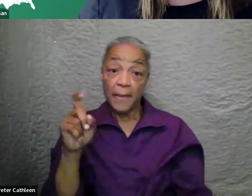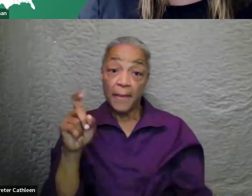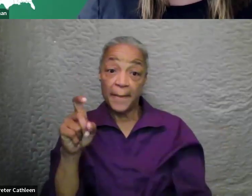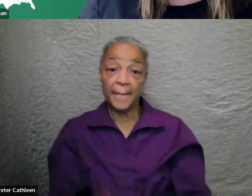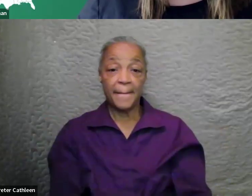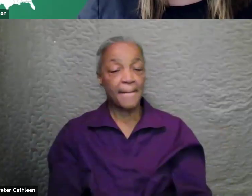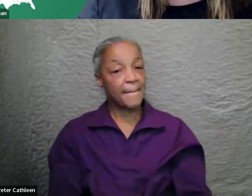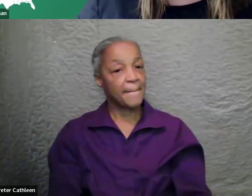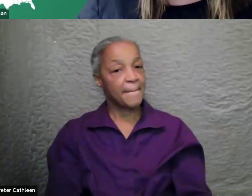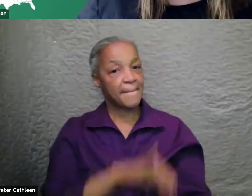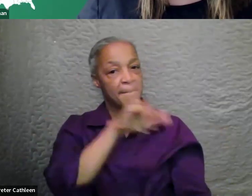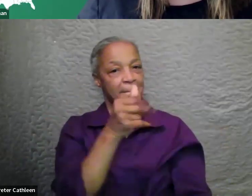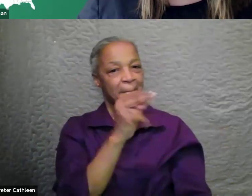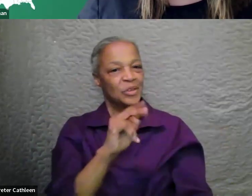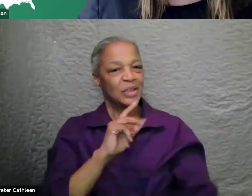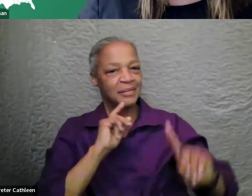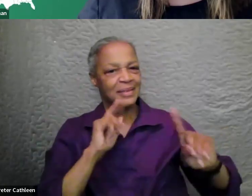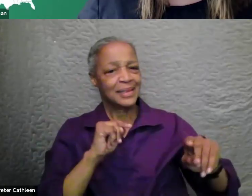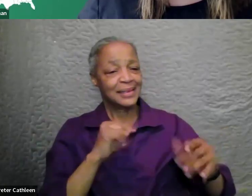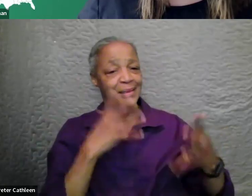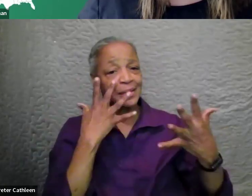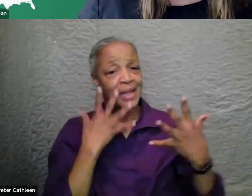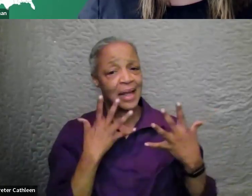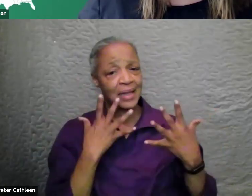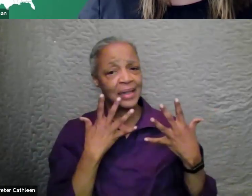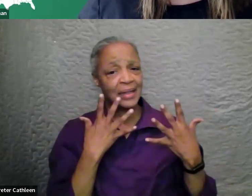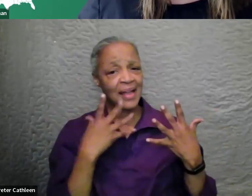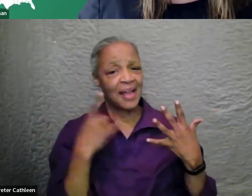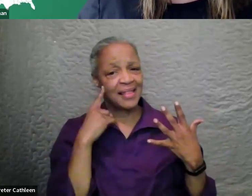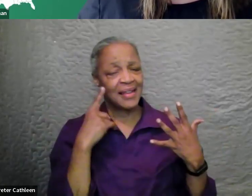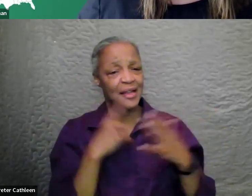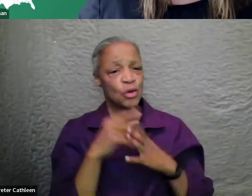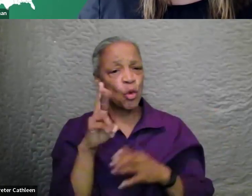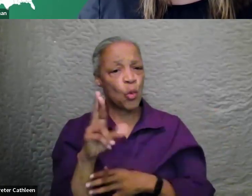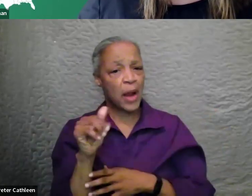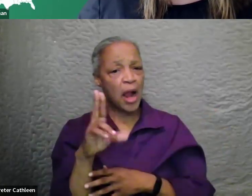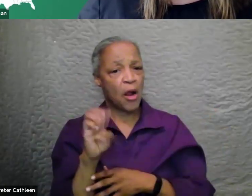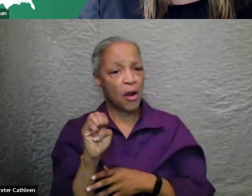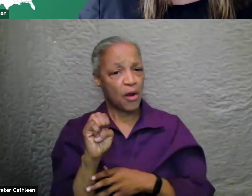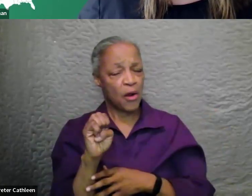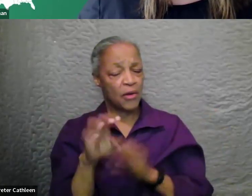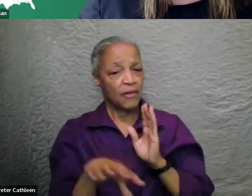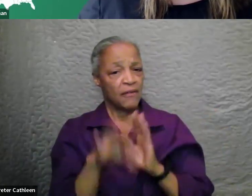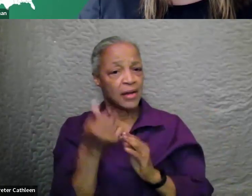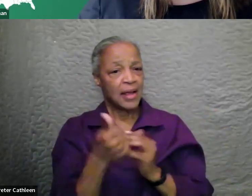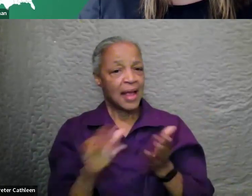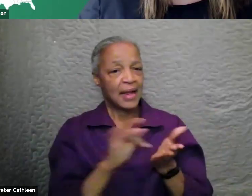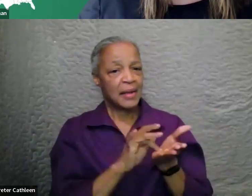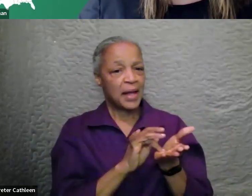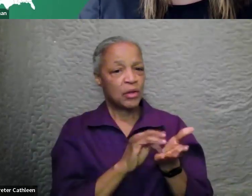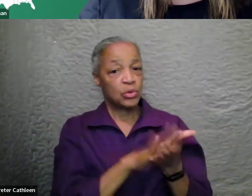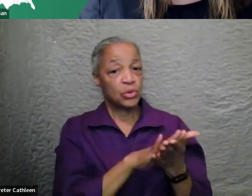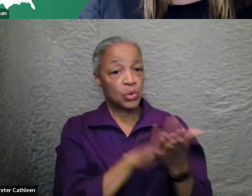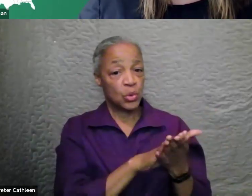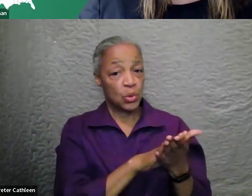Sadly, I think that it's very rare to find any medical